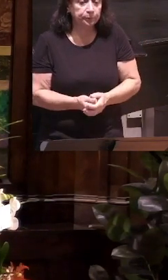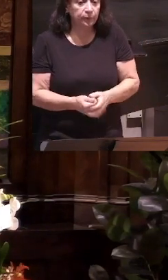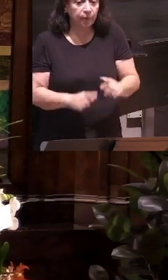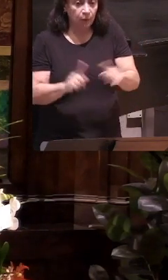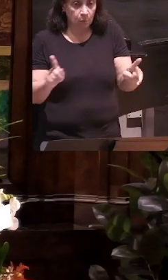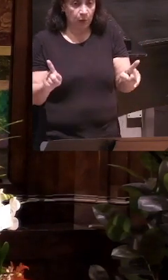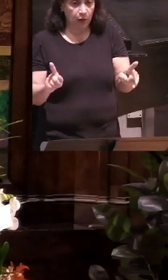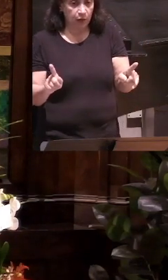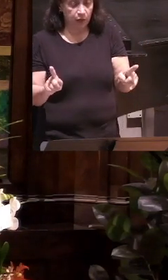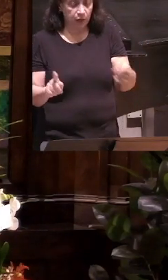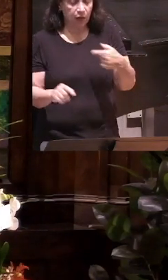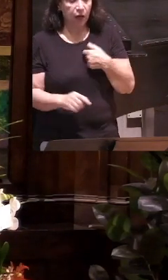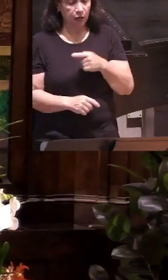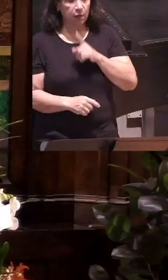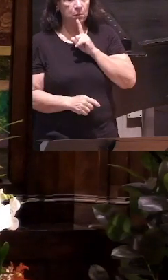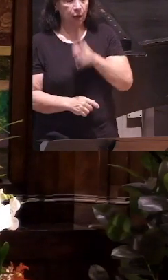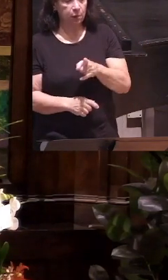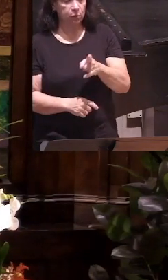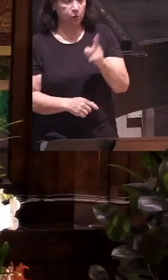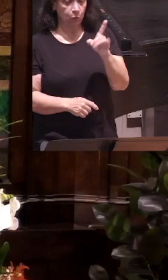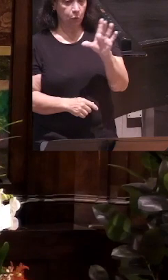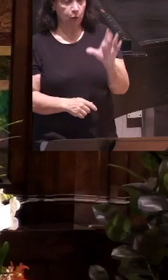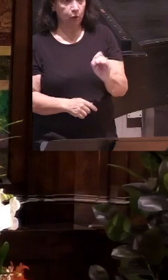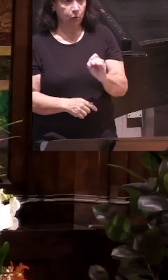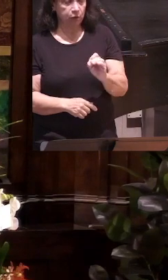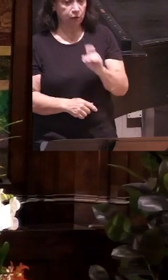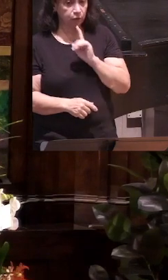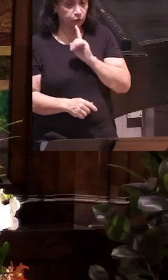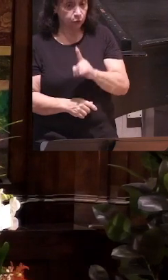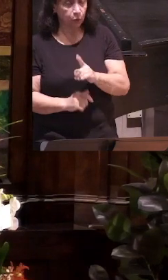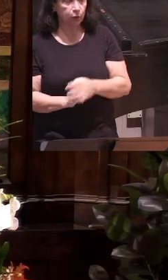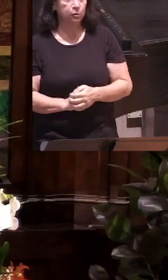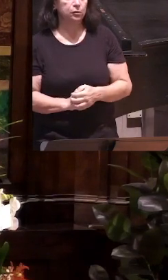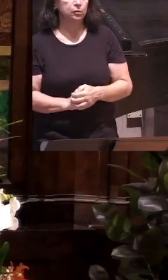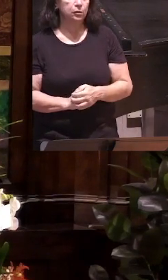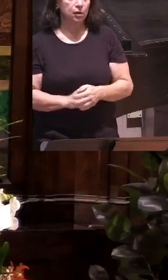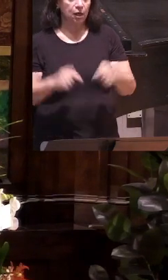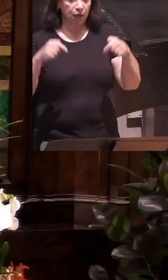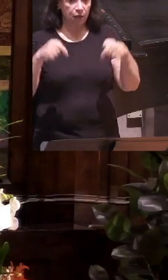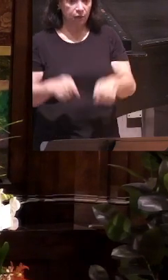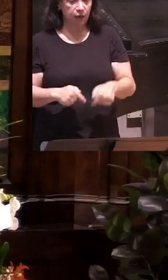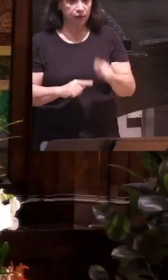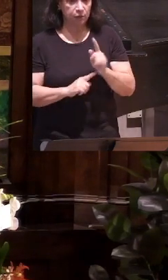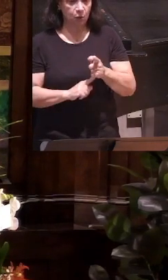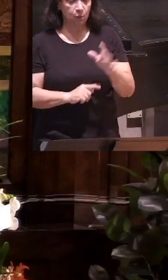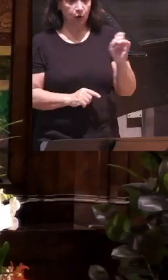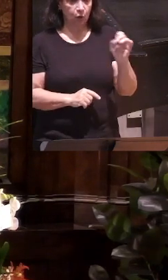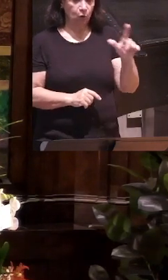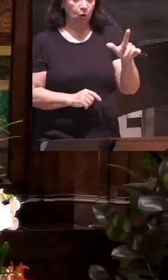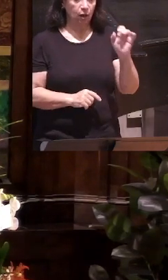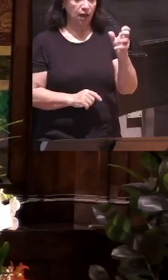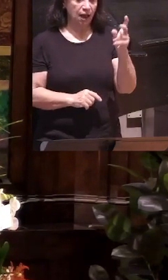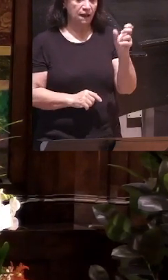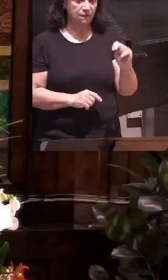But what I am absolutely sure of is that in this moment, Earl